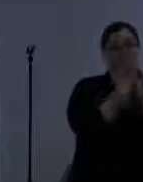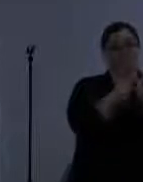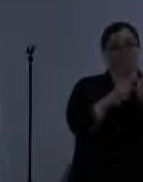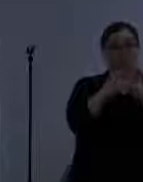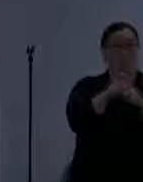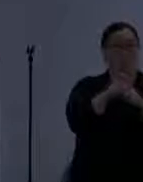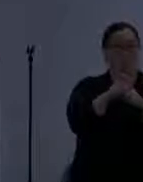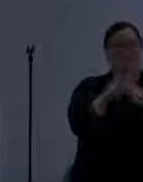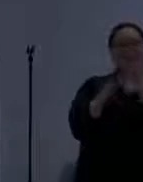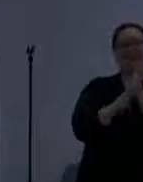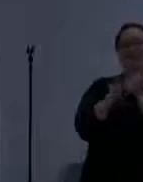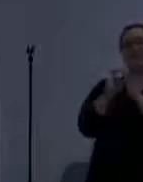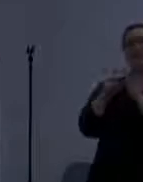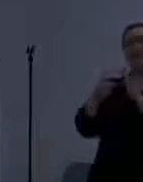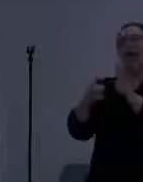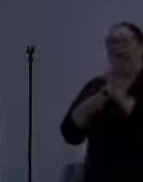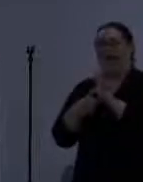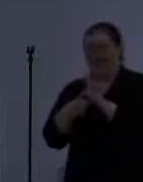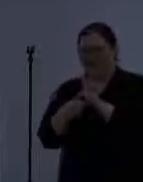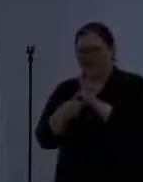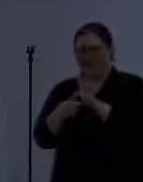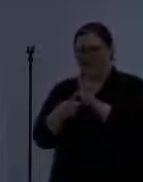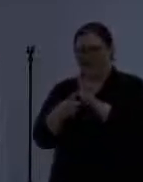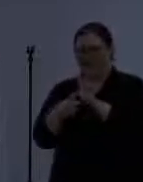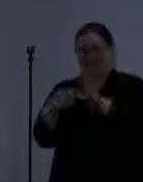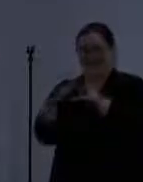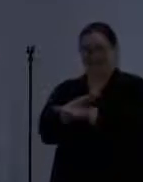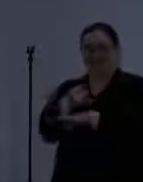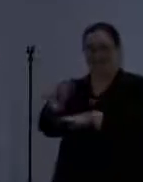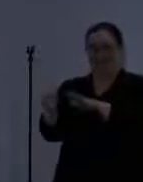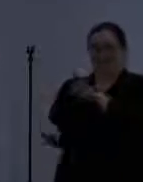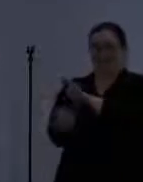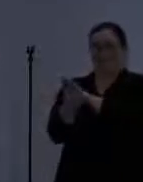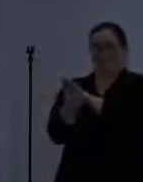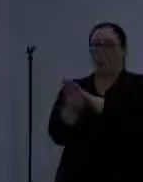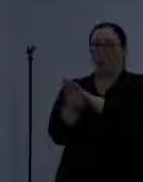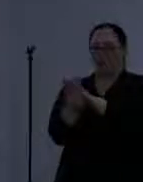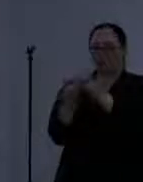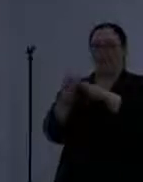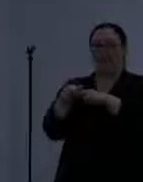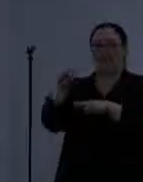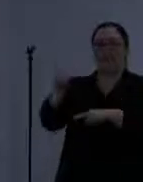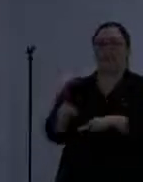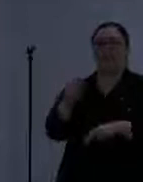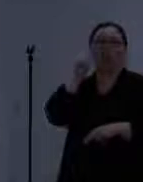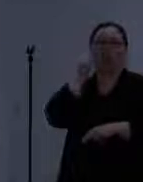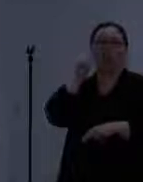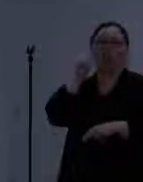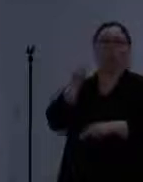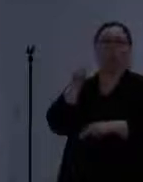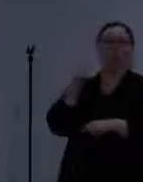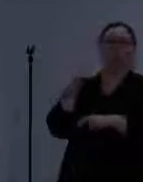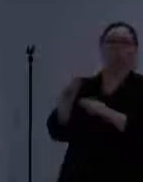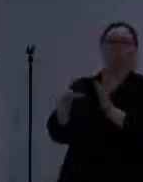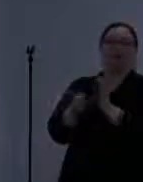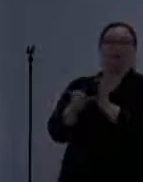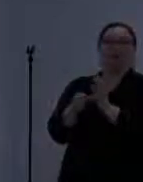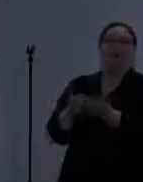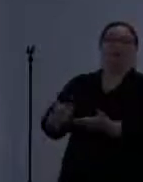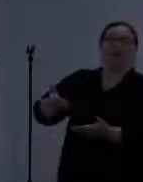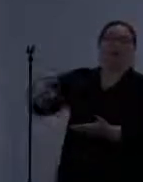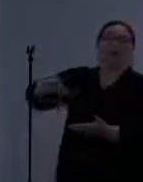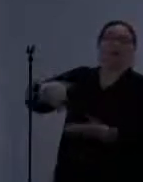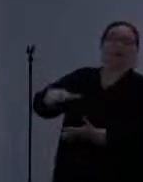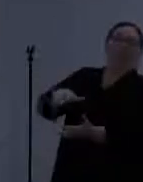the NDIA. Okay, yeah. So that's the one area which is still being covered by the NDIA, the fraud area. Yeah.